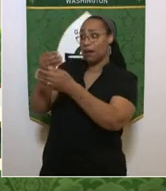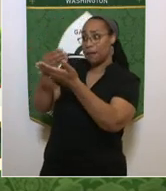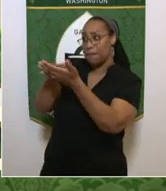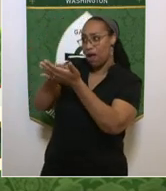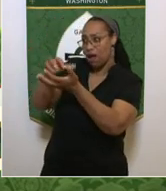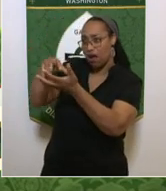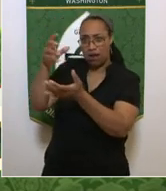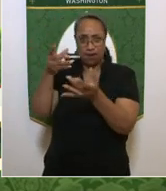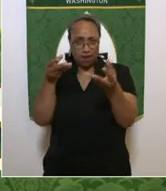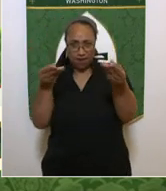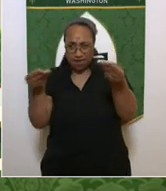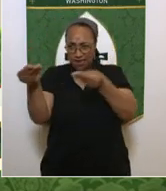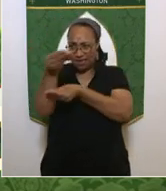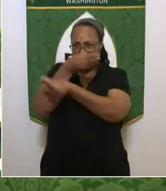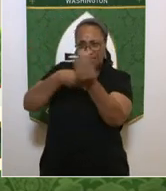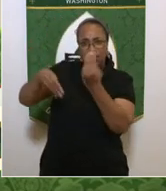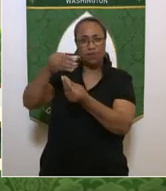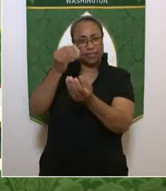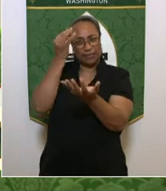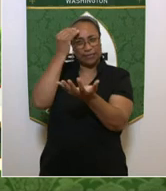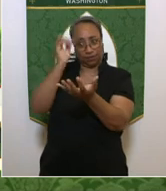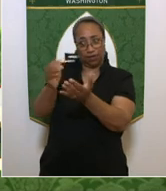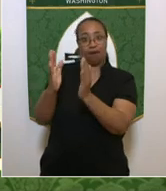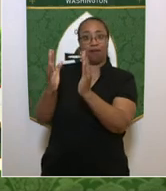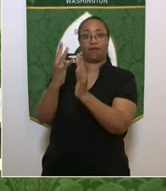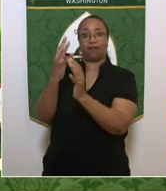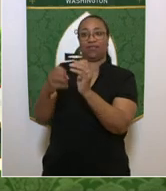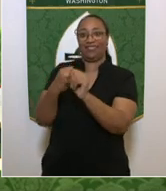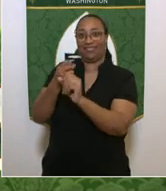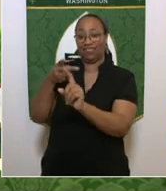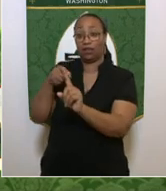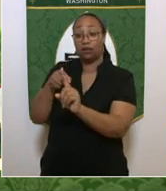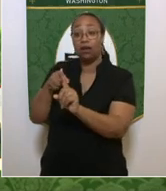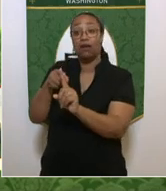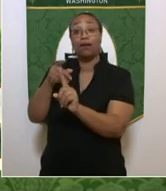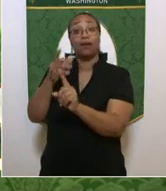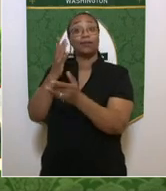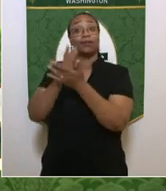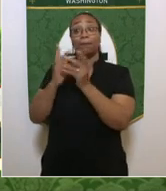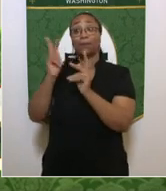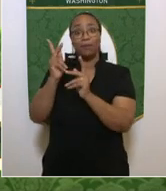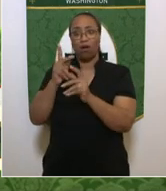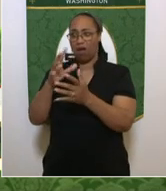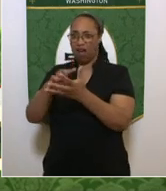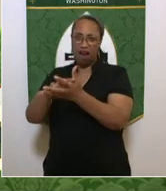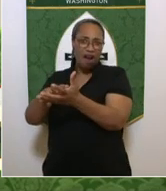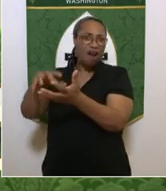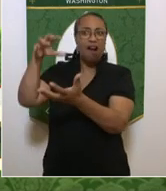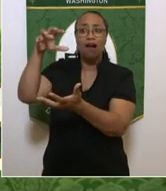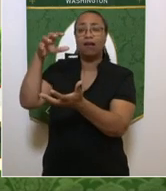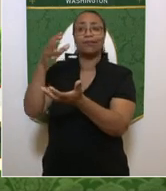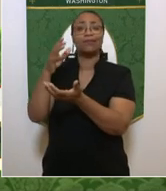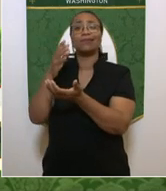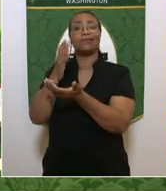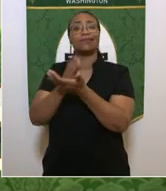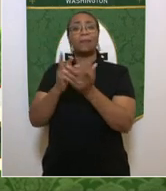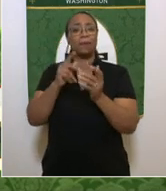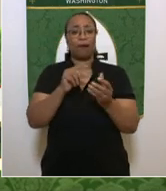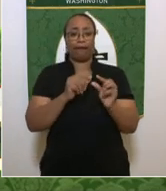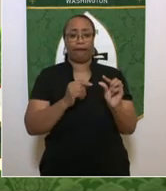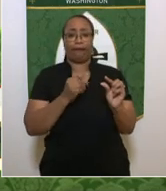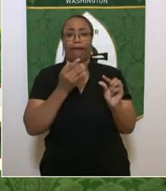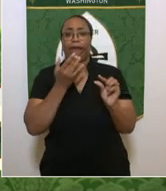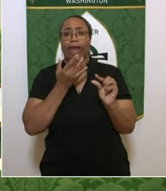it also means that some people are not. And so how can we use the levers of government to